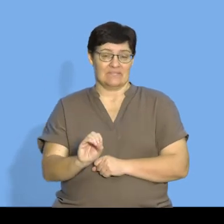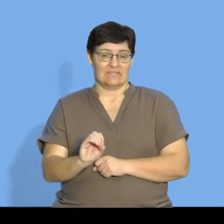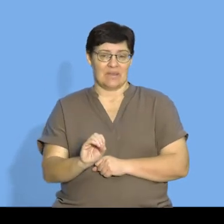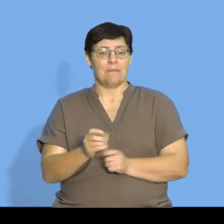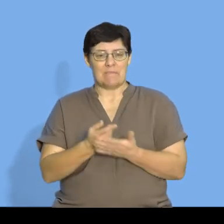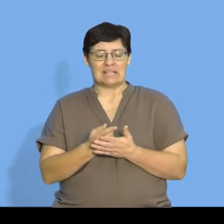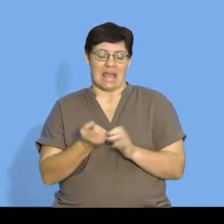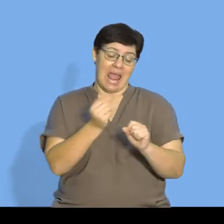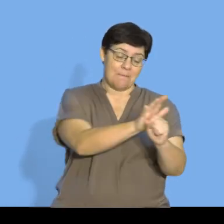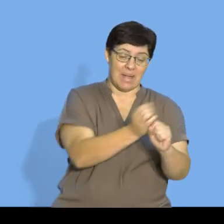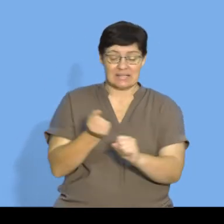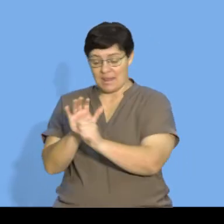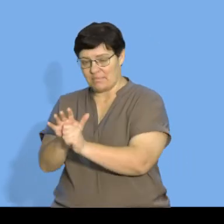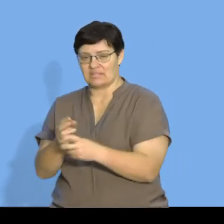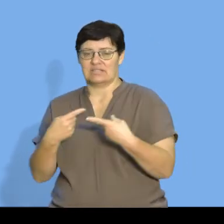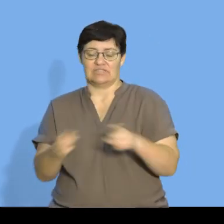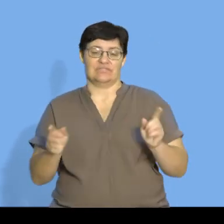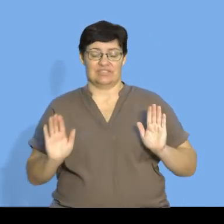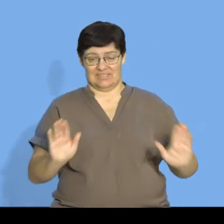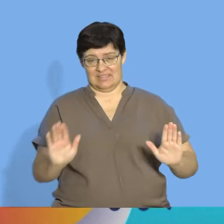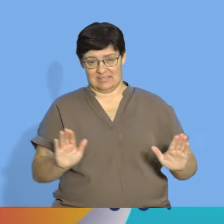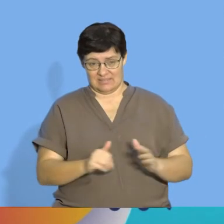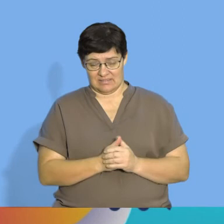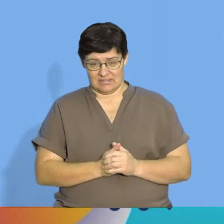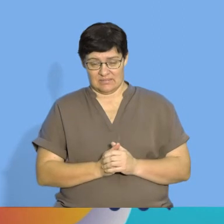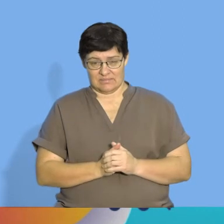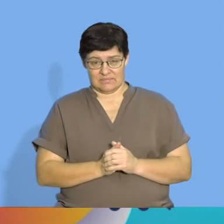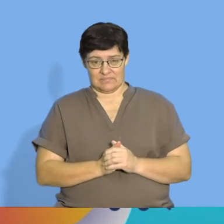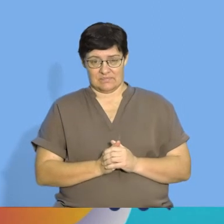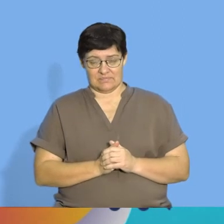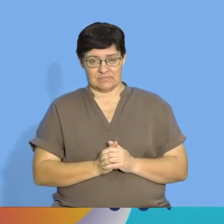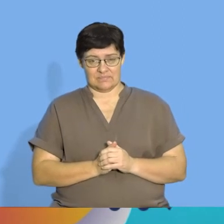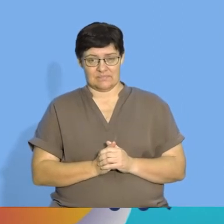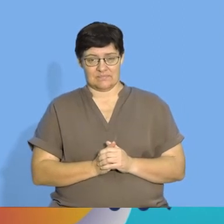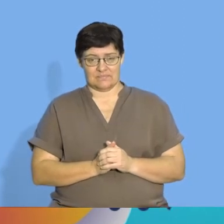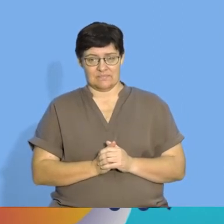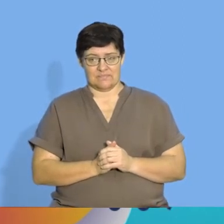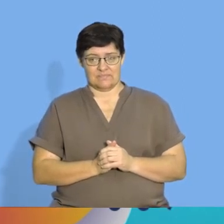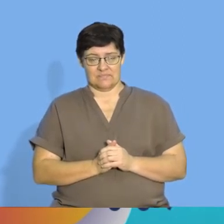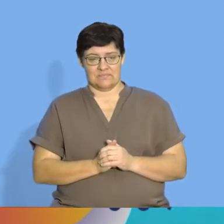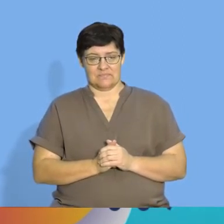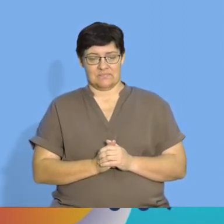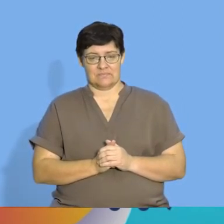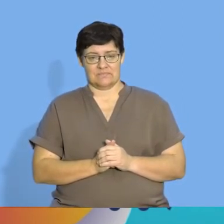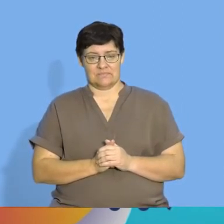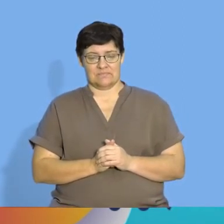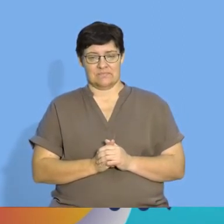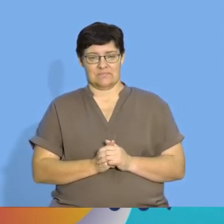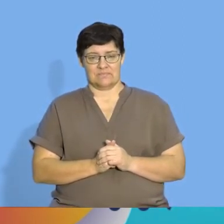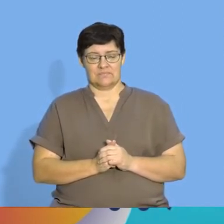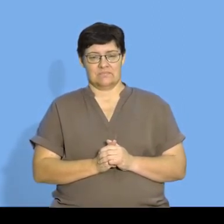an impact, but two different impacts if we're looking at your cash sales and your credit sales.